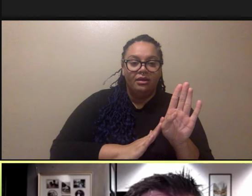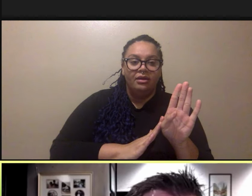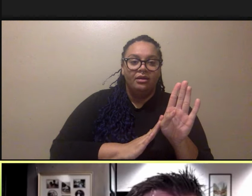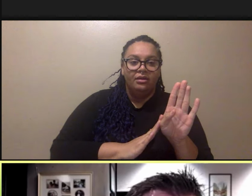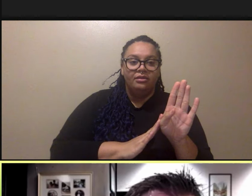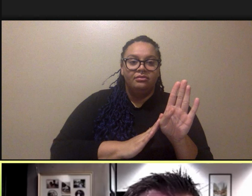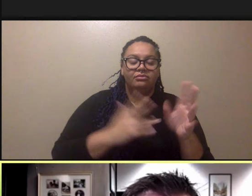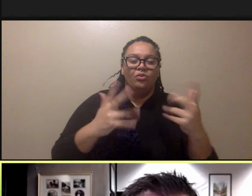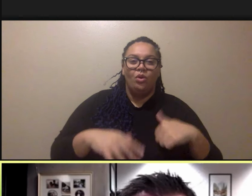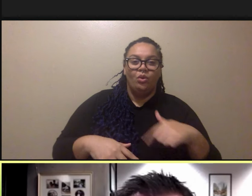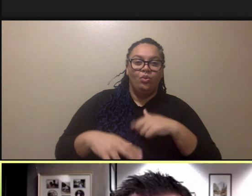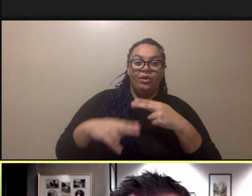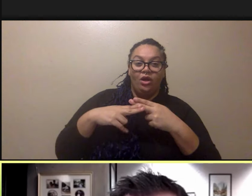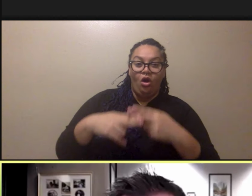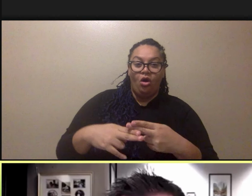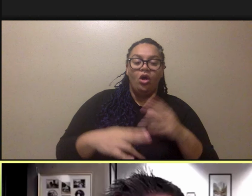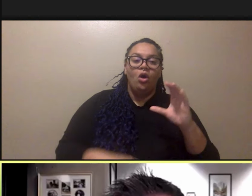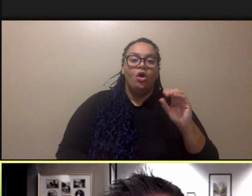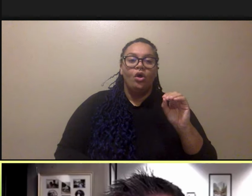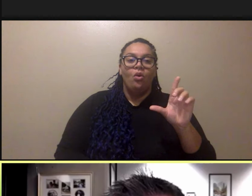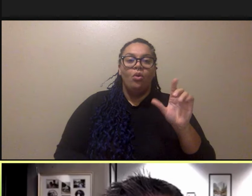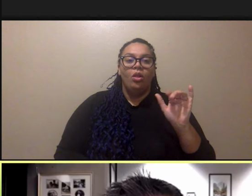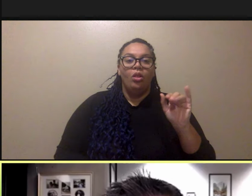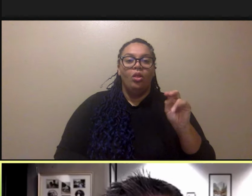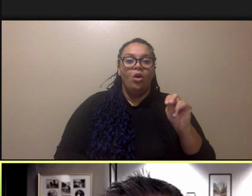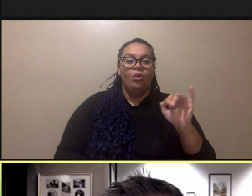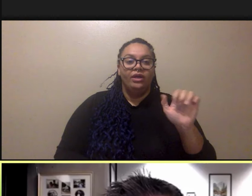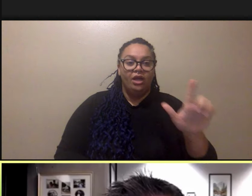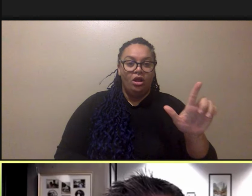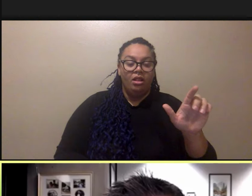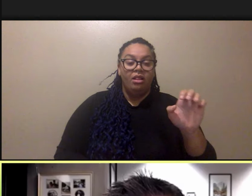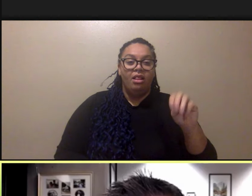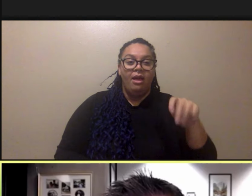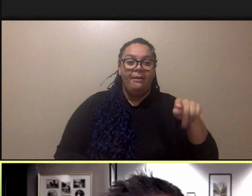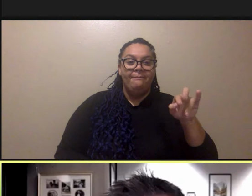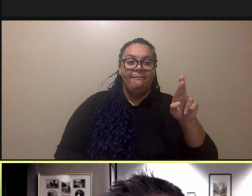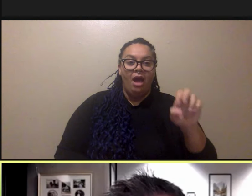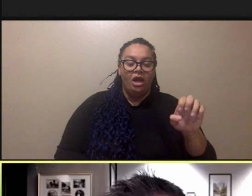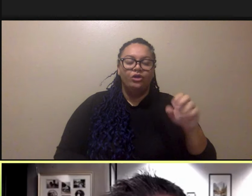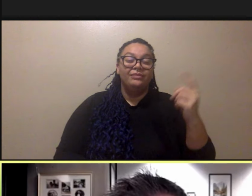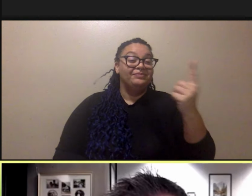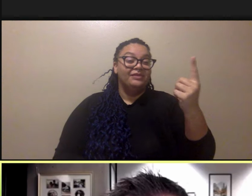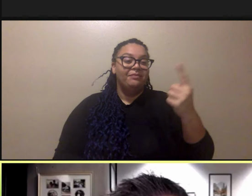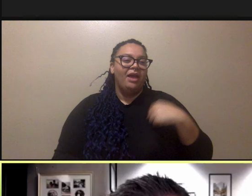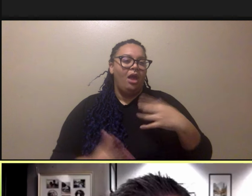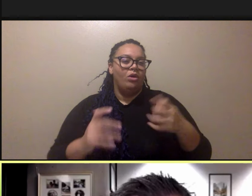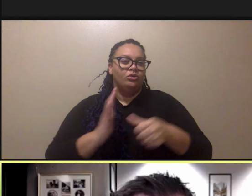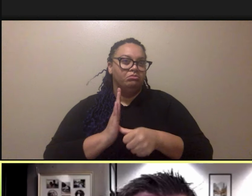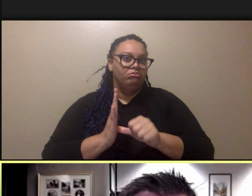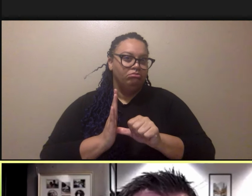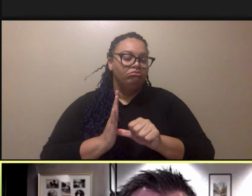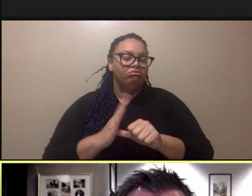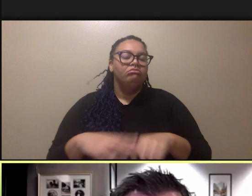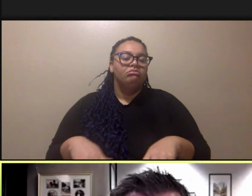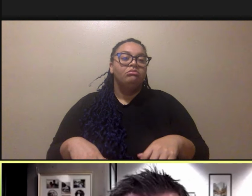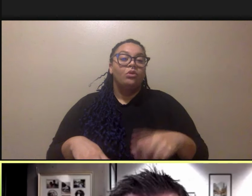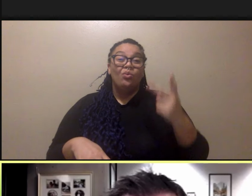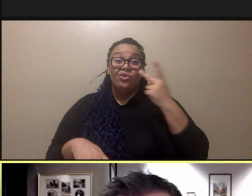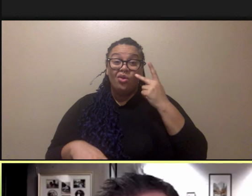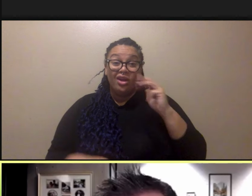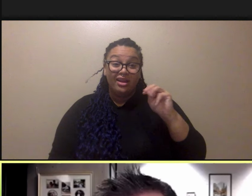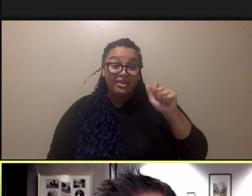what we call a colonial empire. And this is something I want to stress, something I always tell my students. When you look at these maps, the maps are